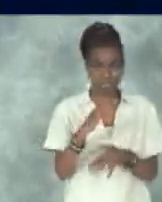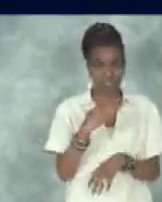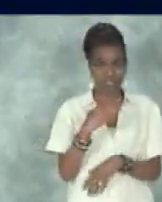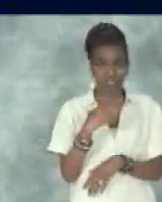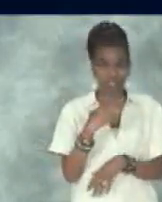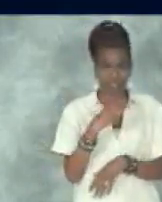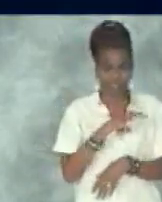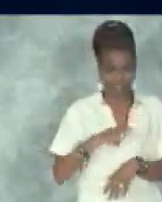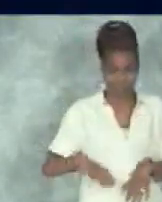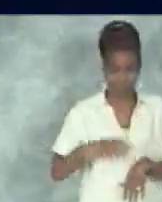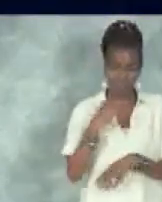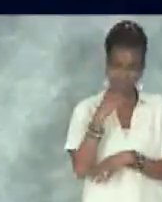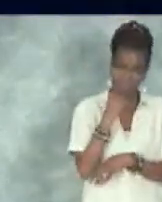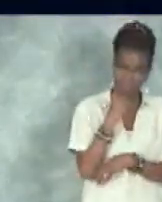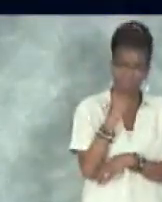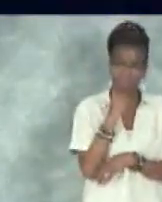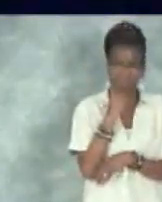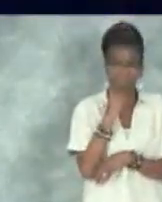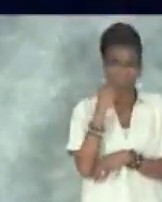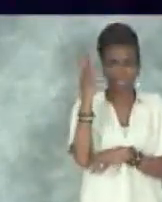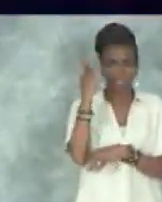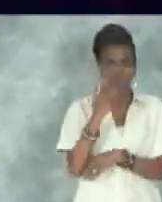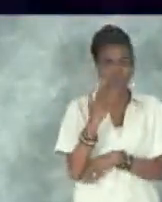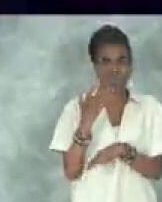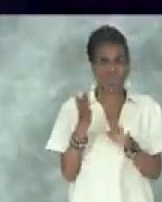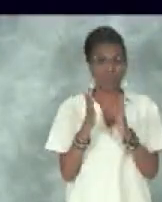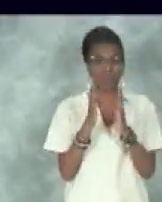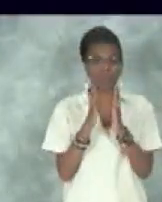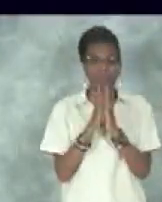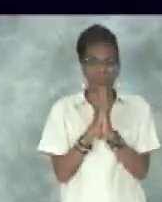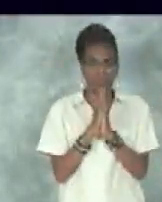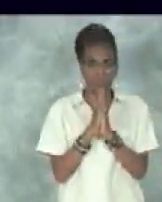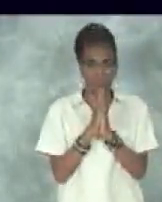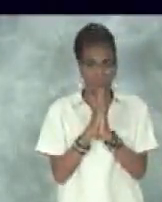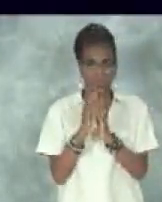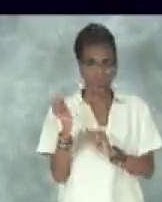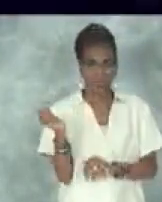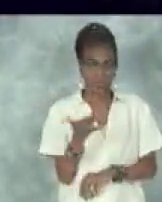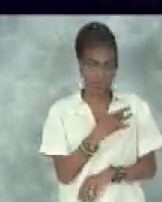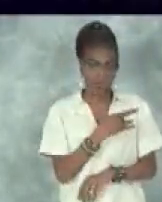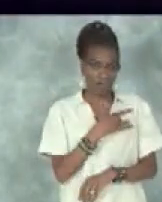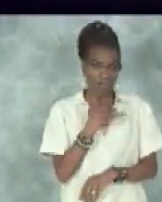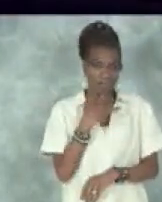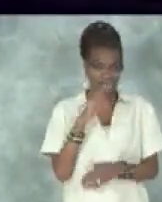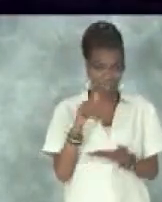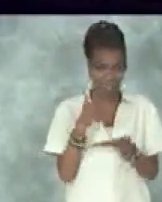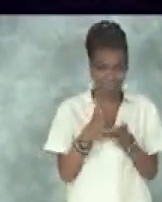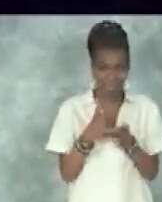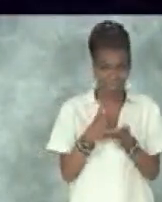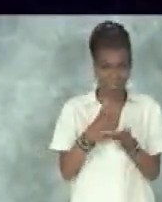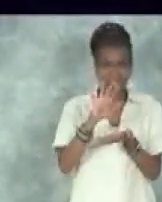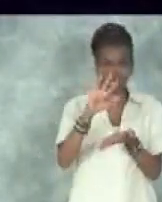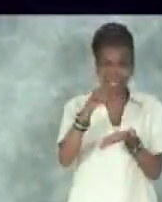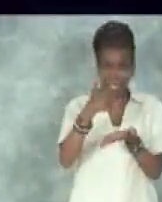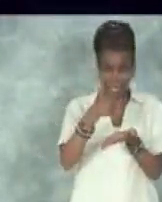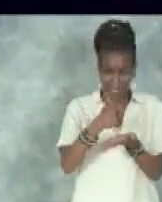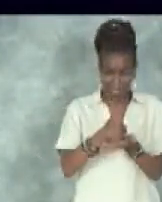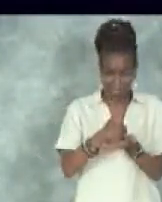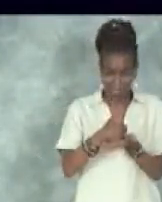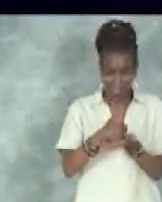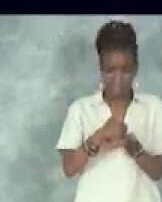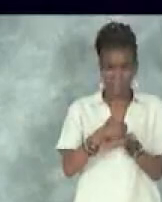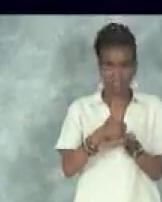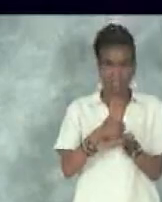Christ. And for his sake we do pray. Let every heart say amen, amen,